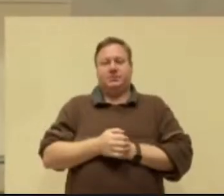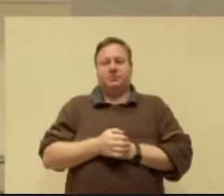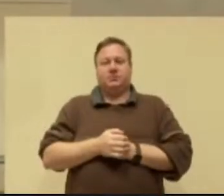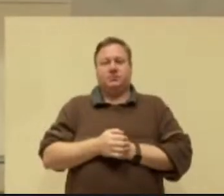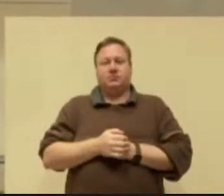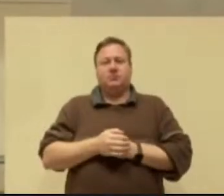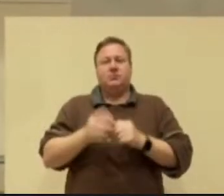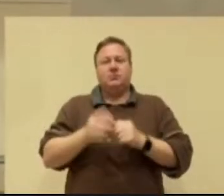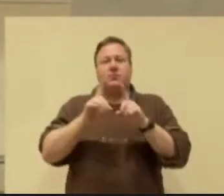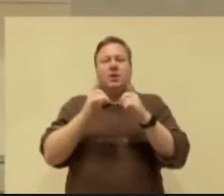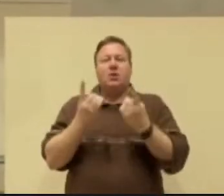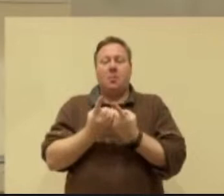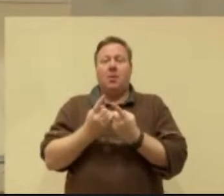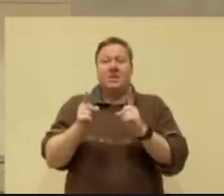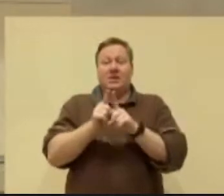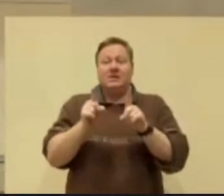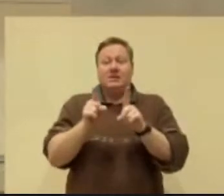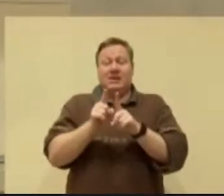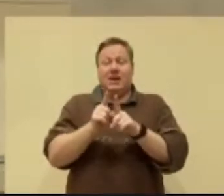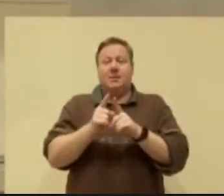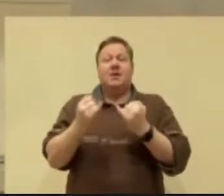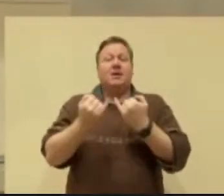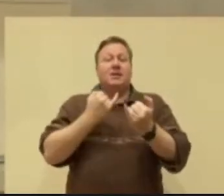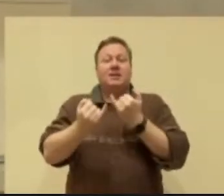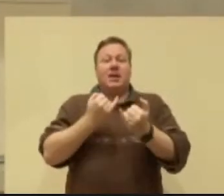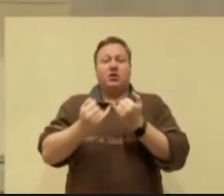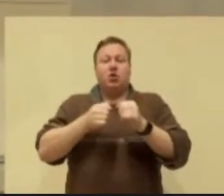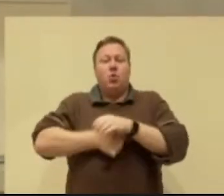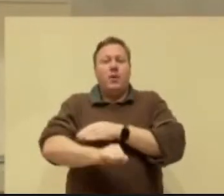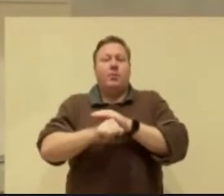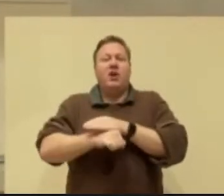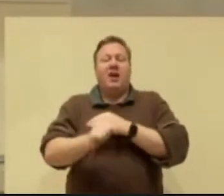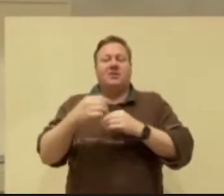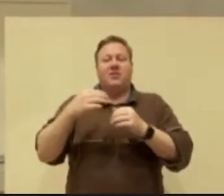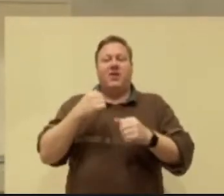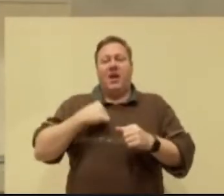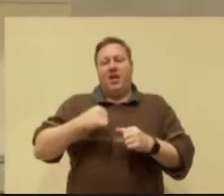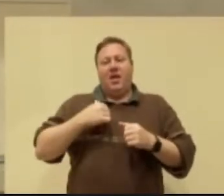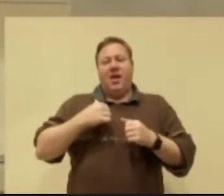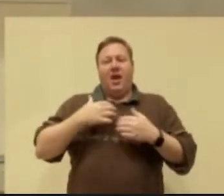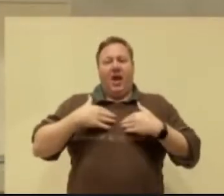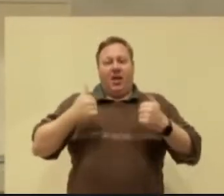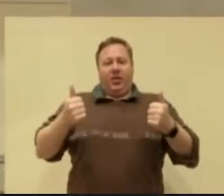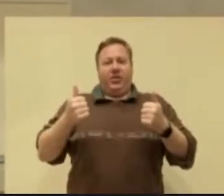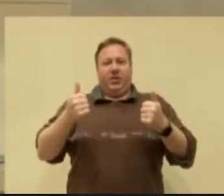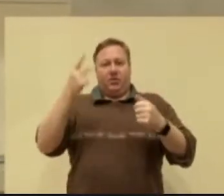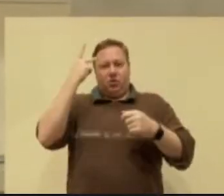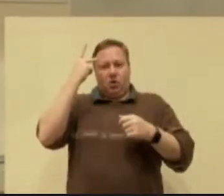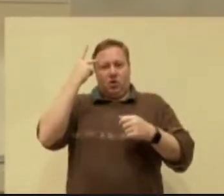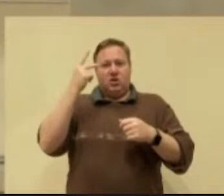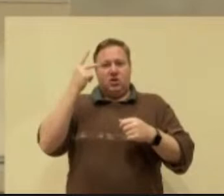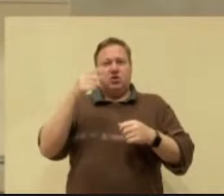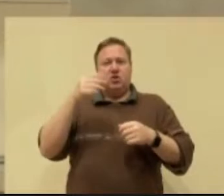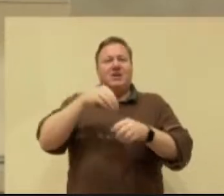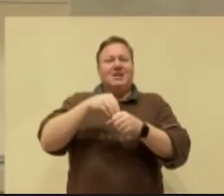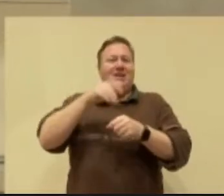the department is also providing sexual reproductive health knowledge and age appropriates